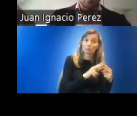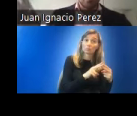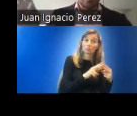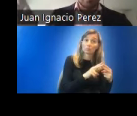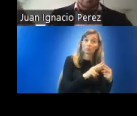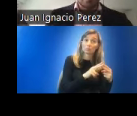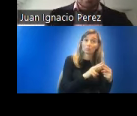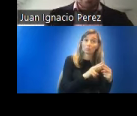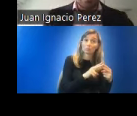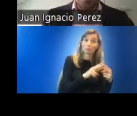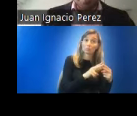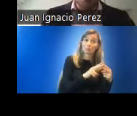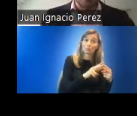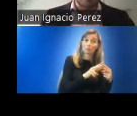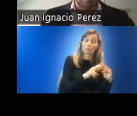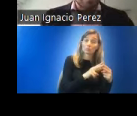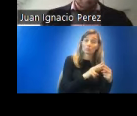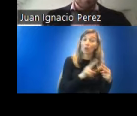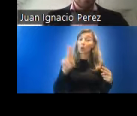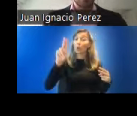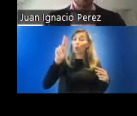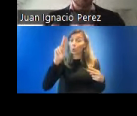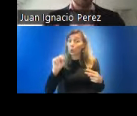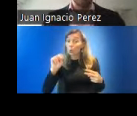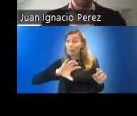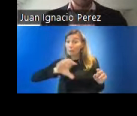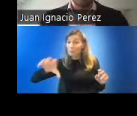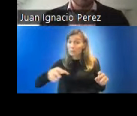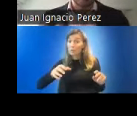any UN member state, and it doesn't